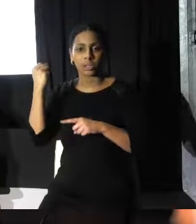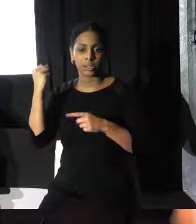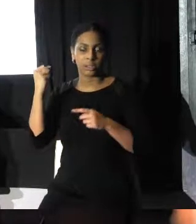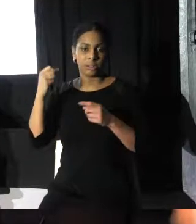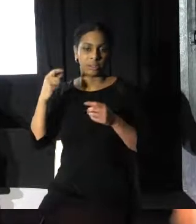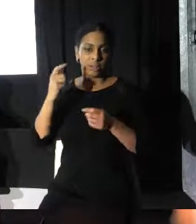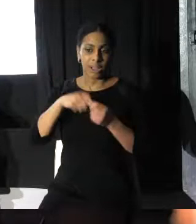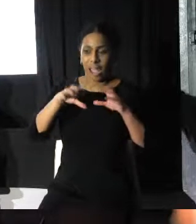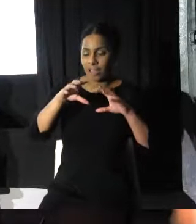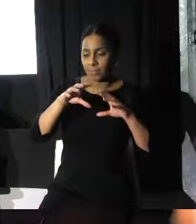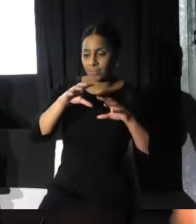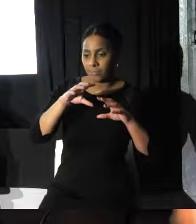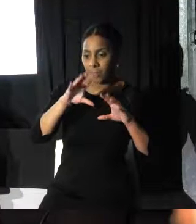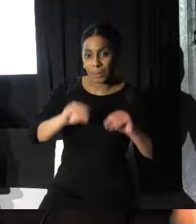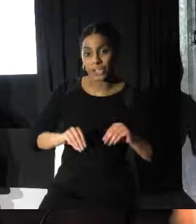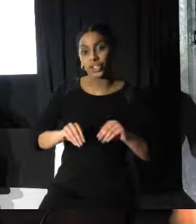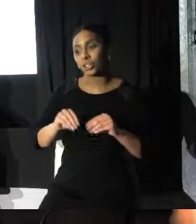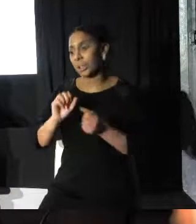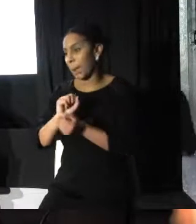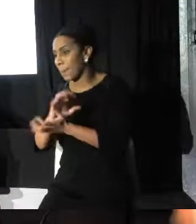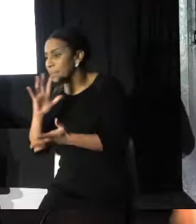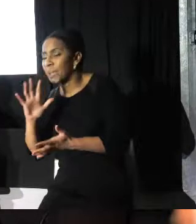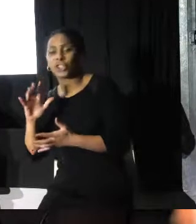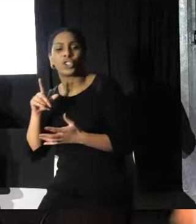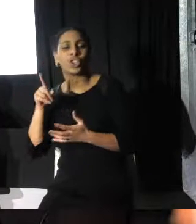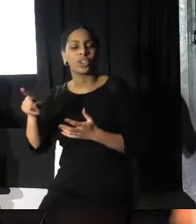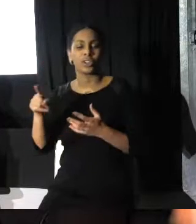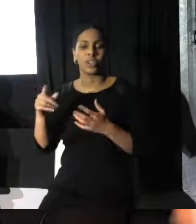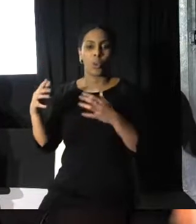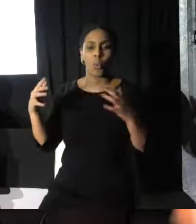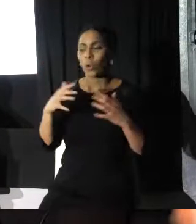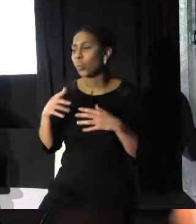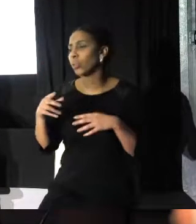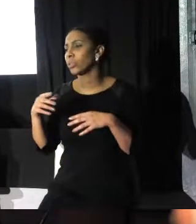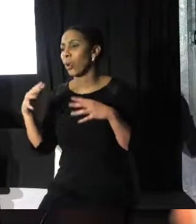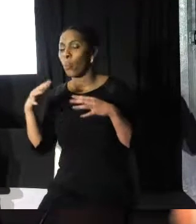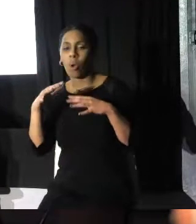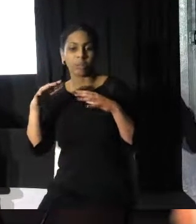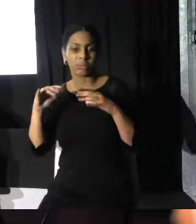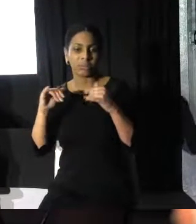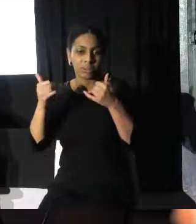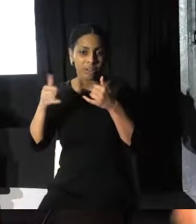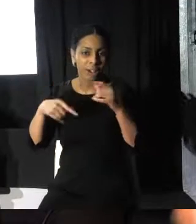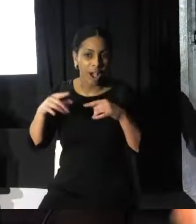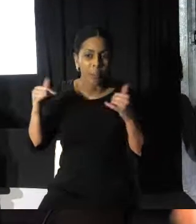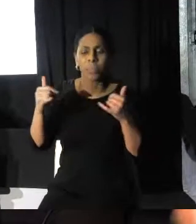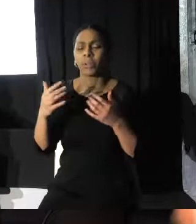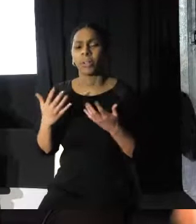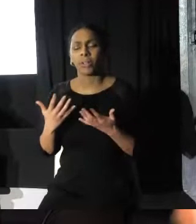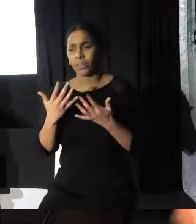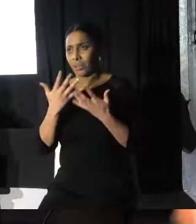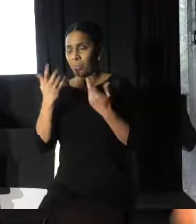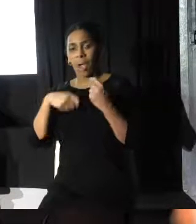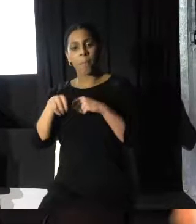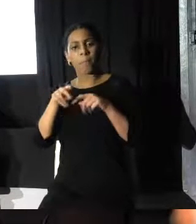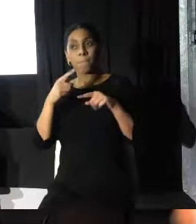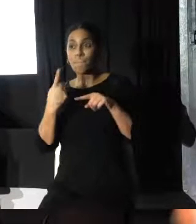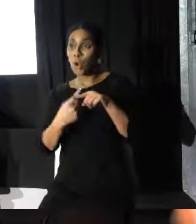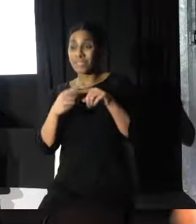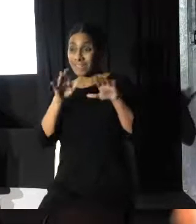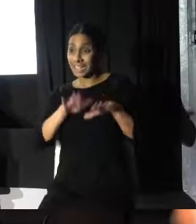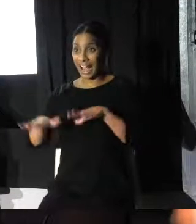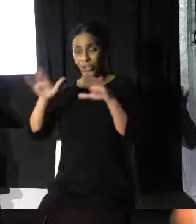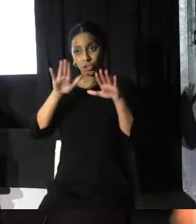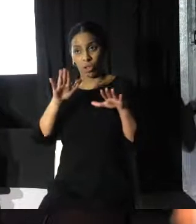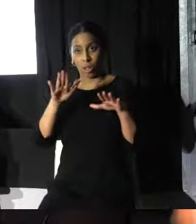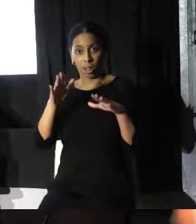you've got the 2 world wars and 1 World Cup, and it's a very positive sort of national story. And then we